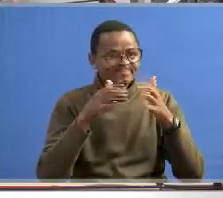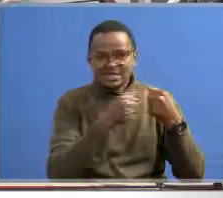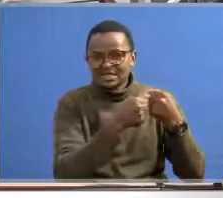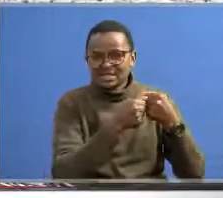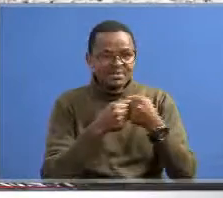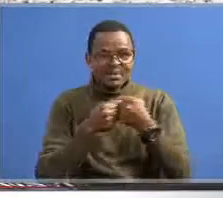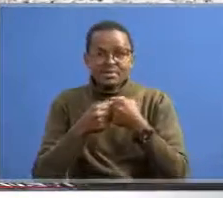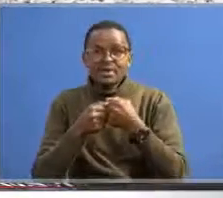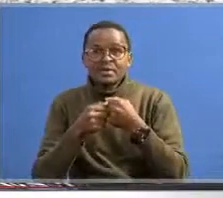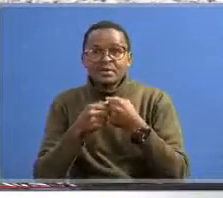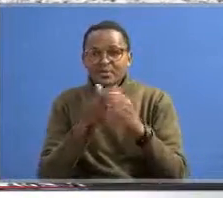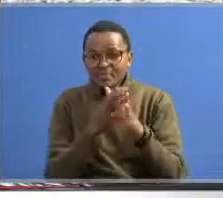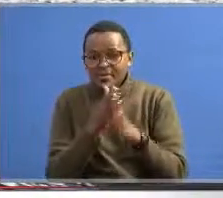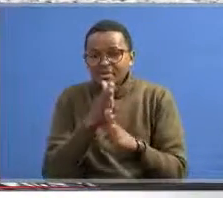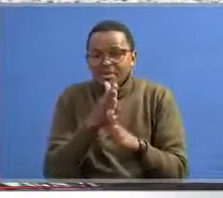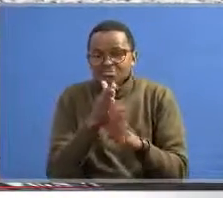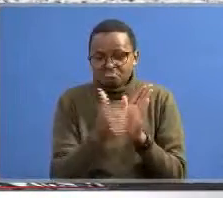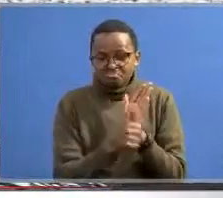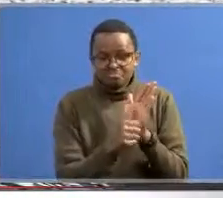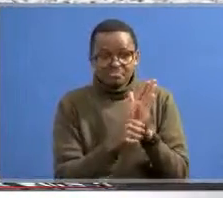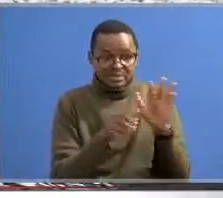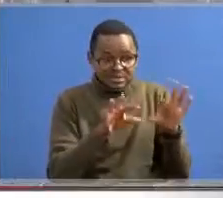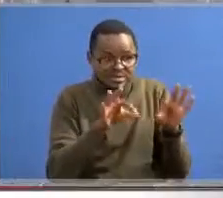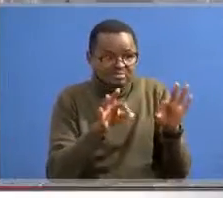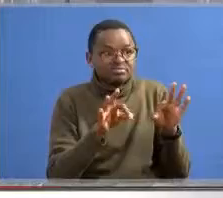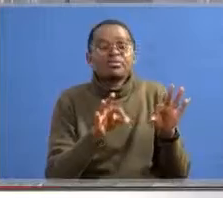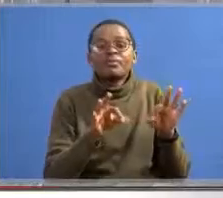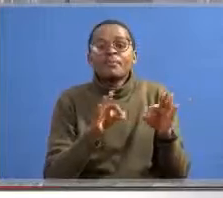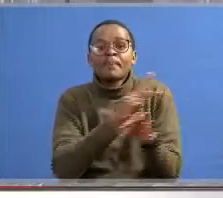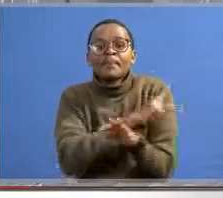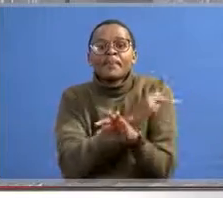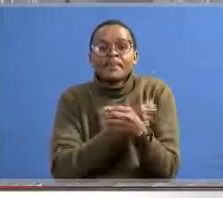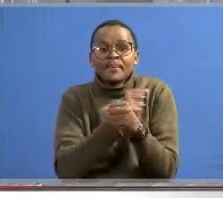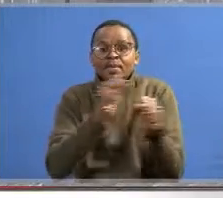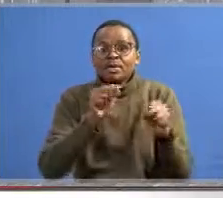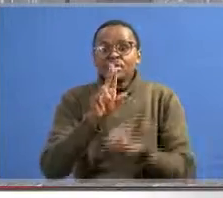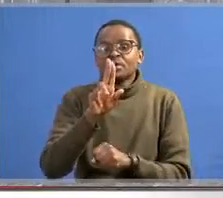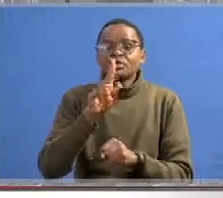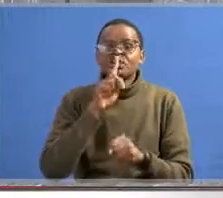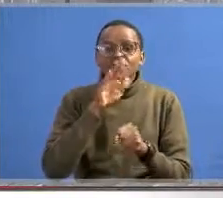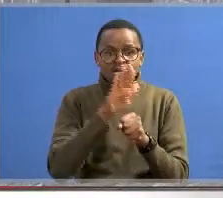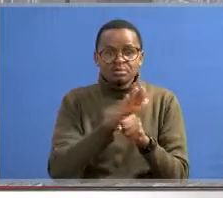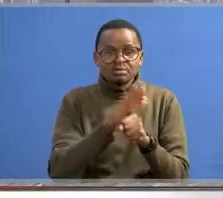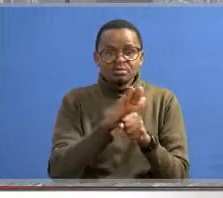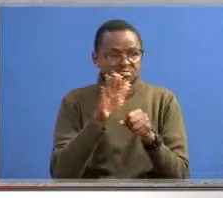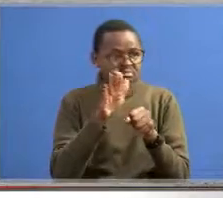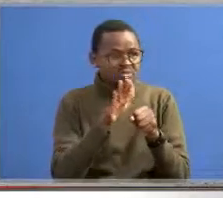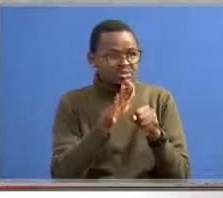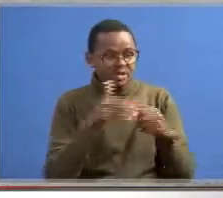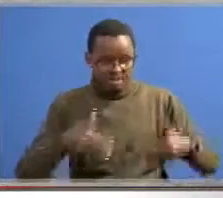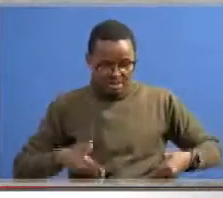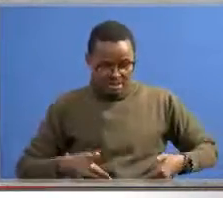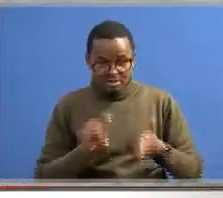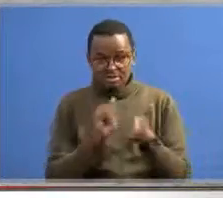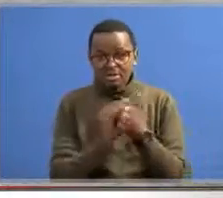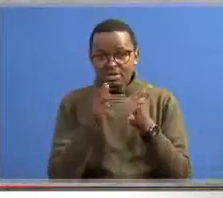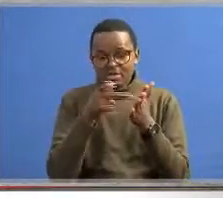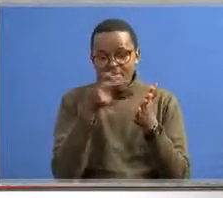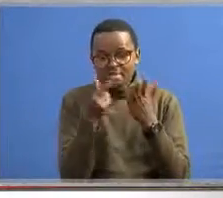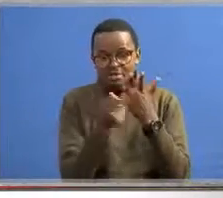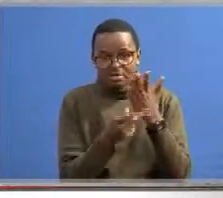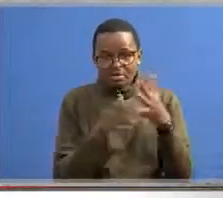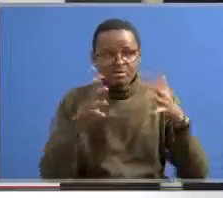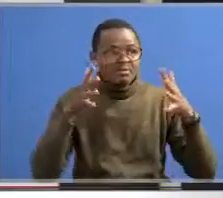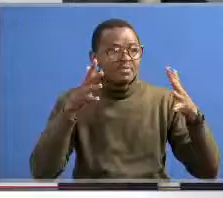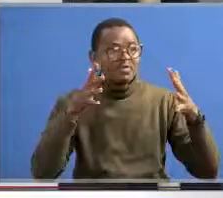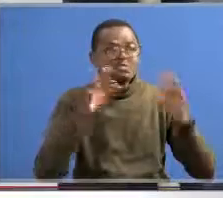compensation standing out as a major obstacle. While taking the annals of power, President Uhuru Kenyatta assured Kenyans, especially the youth, that this project will be a